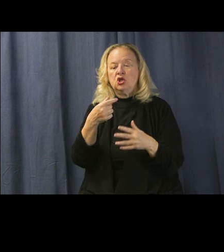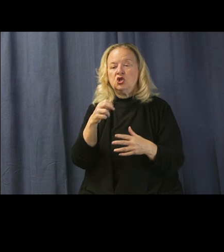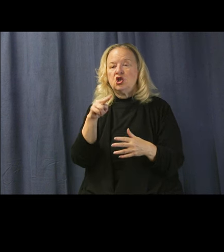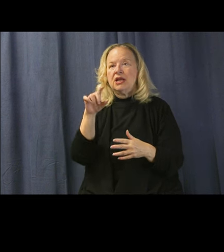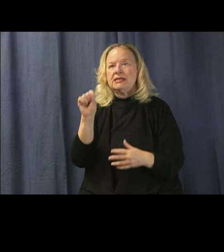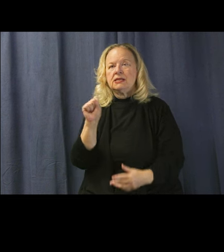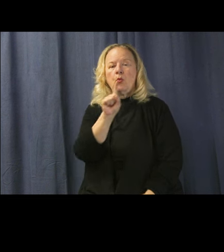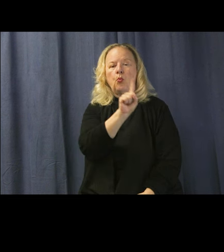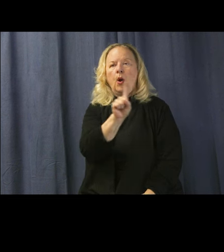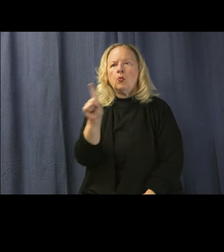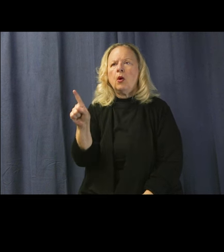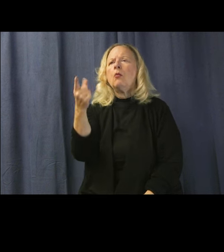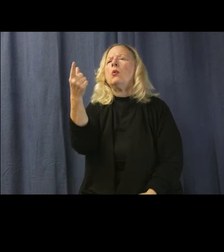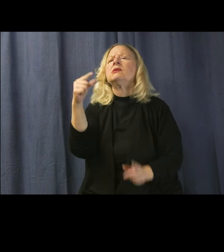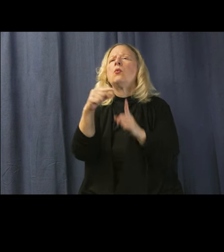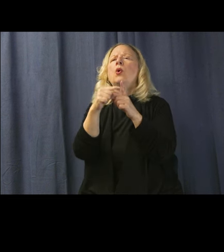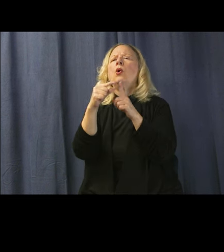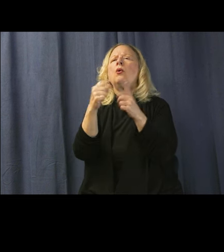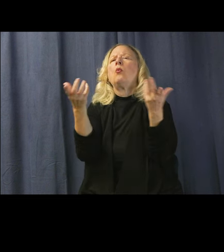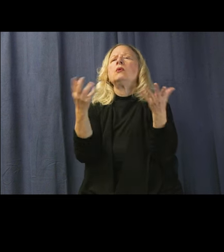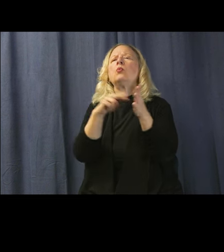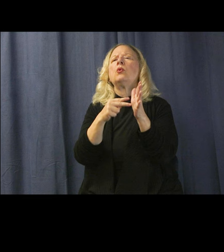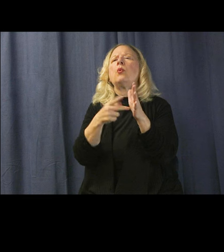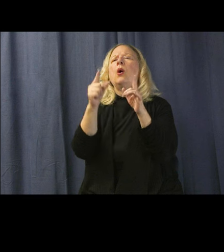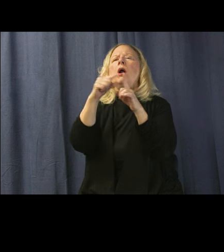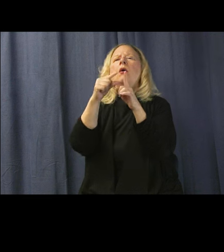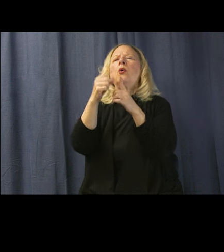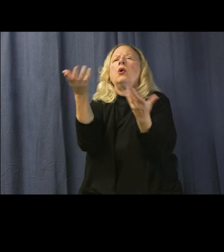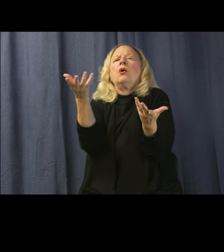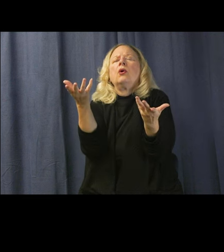Genesis 1:1. Who can tell me what this word is?